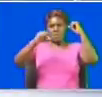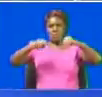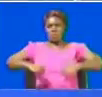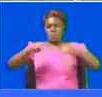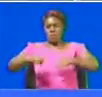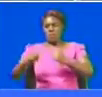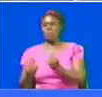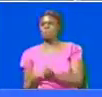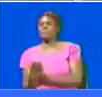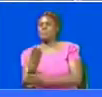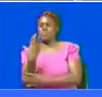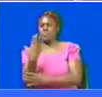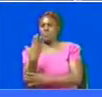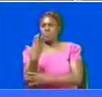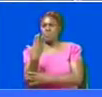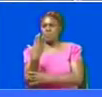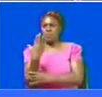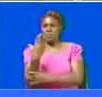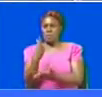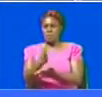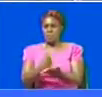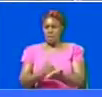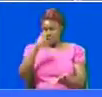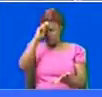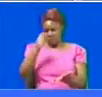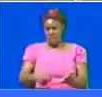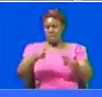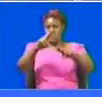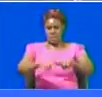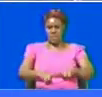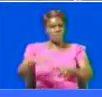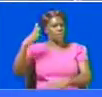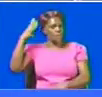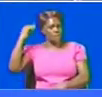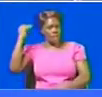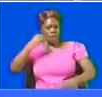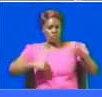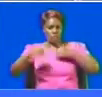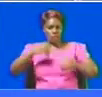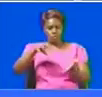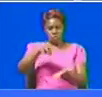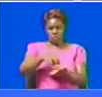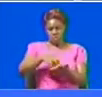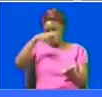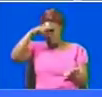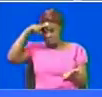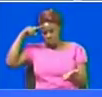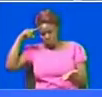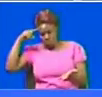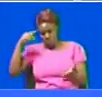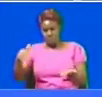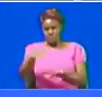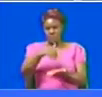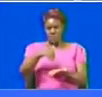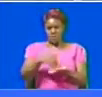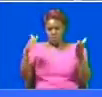can create a division where a judge can sit and listen to corruption cases, because centralizing them